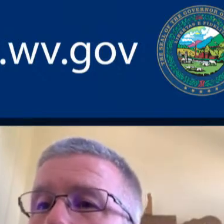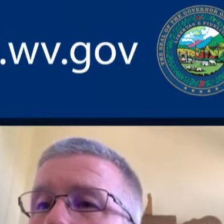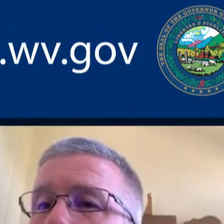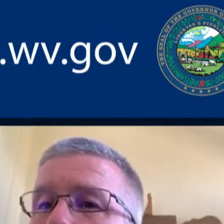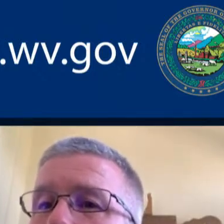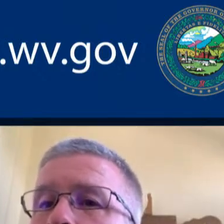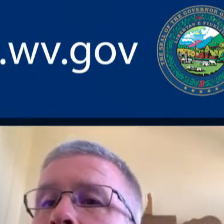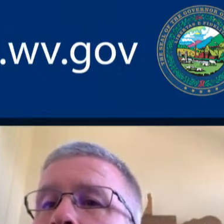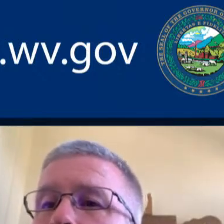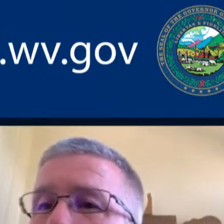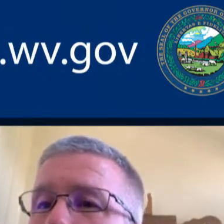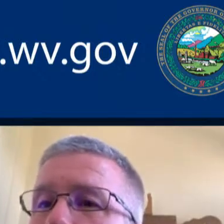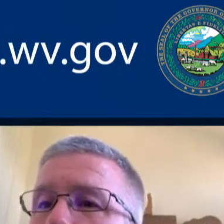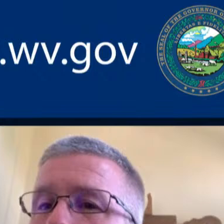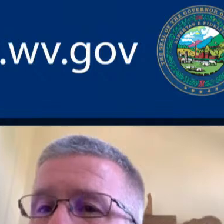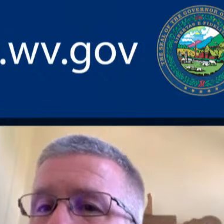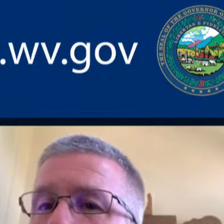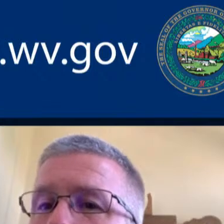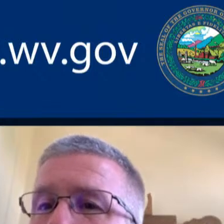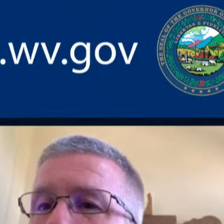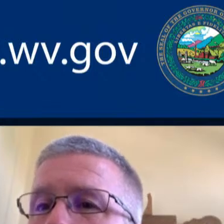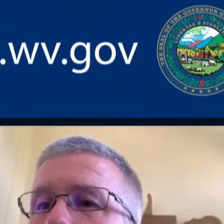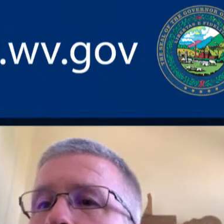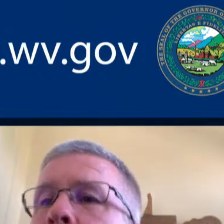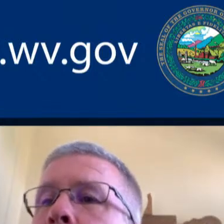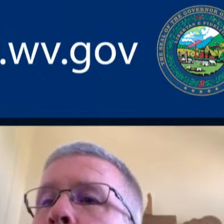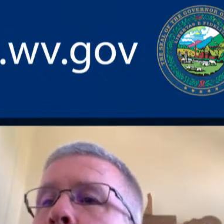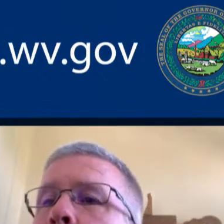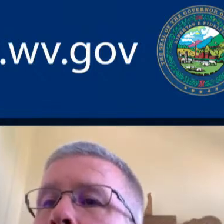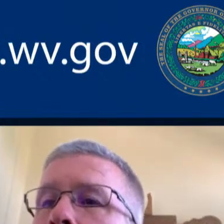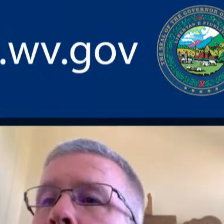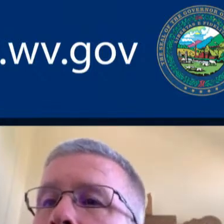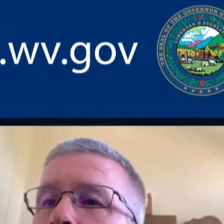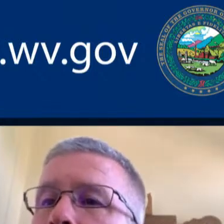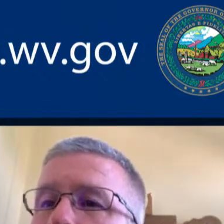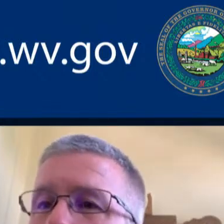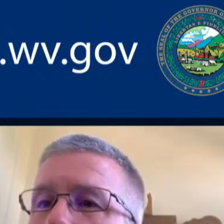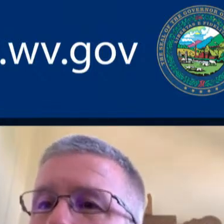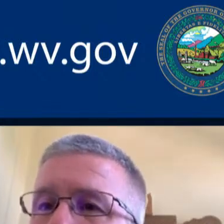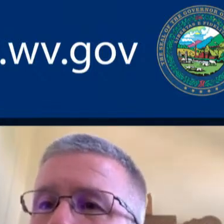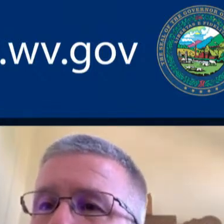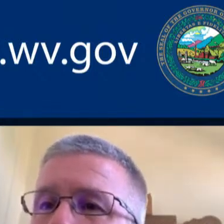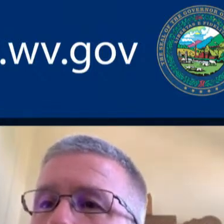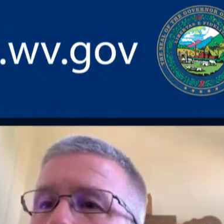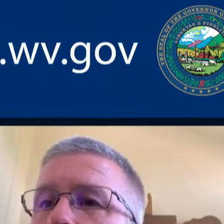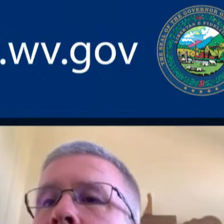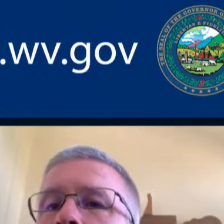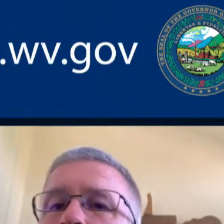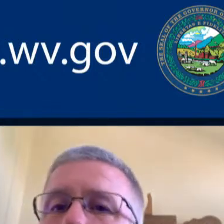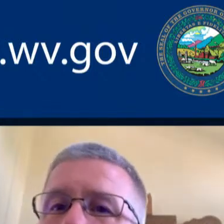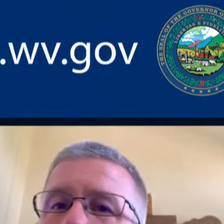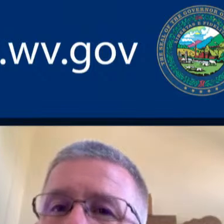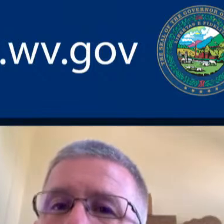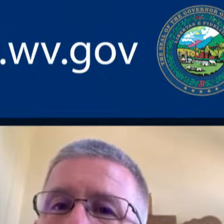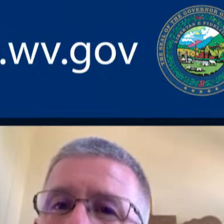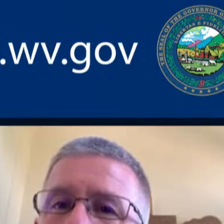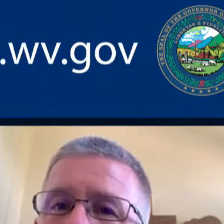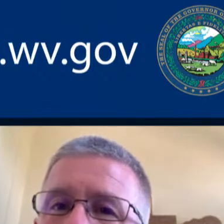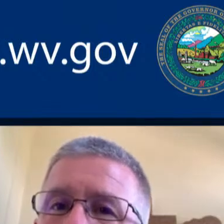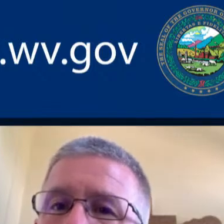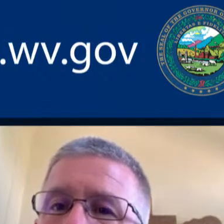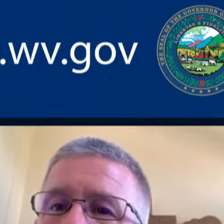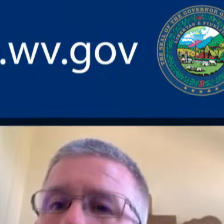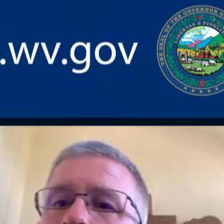total cases continues to climb. So we are in a challenging spot, and we need more